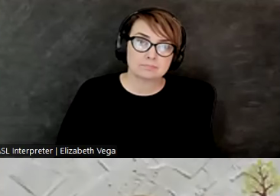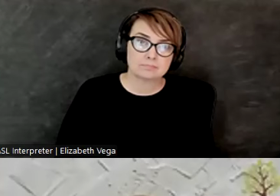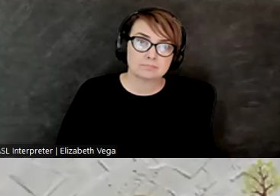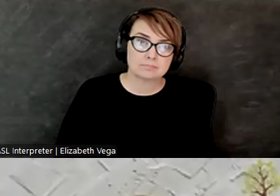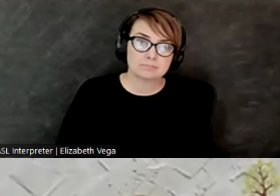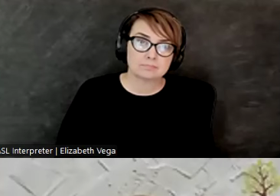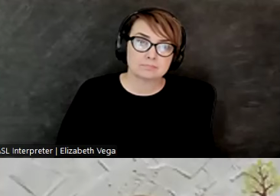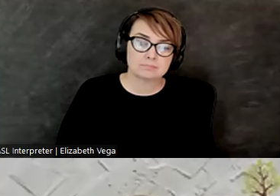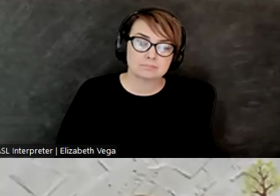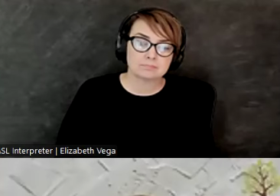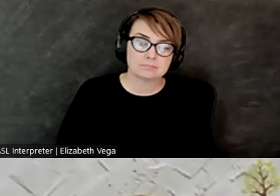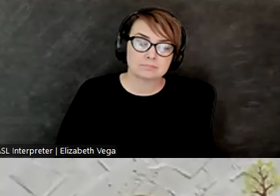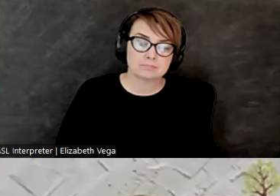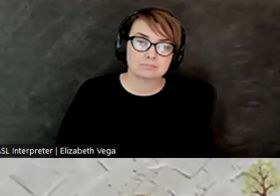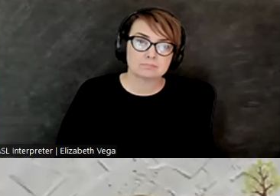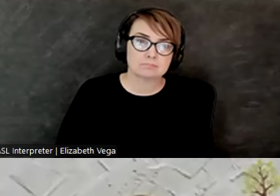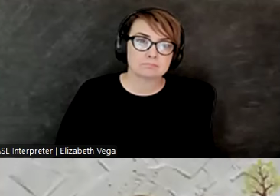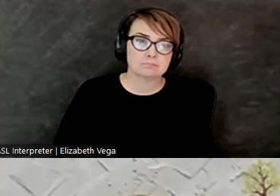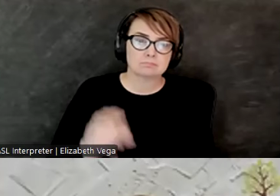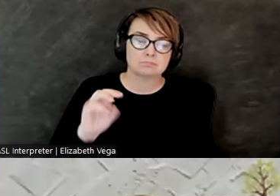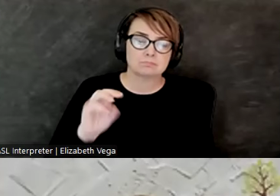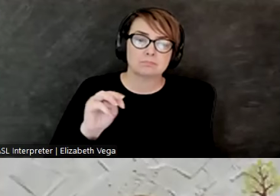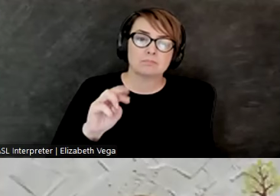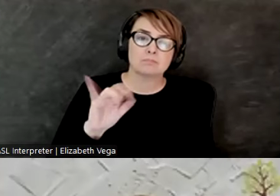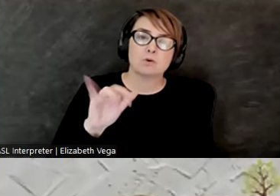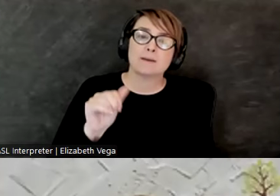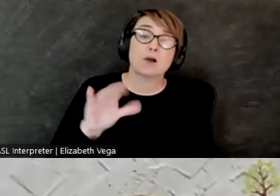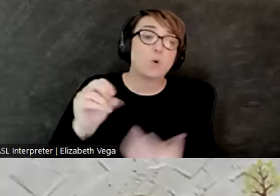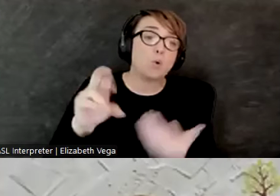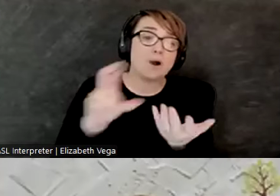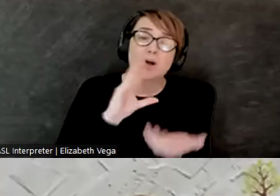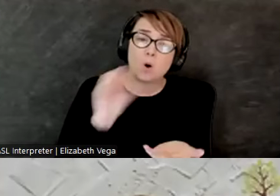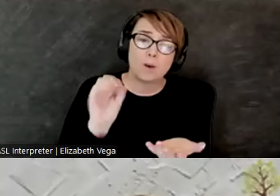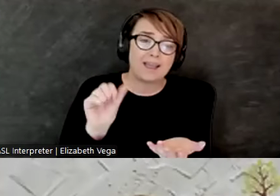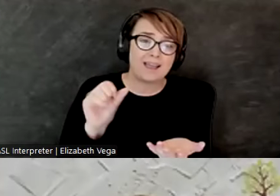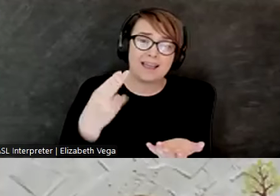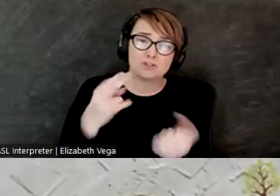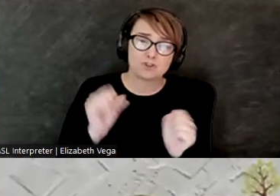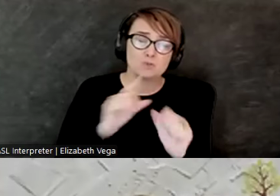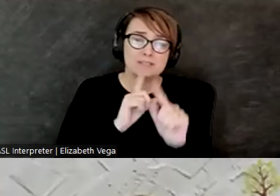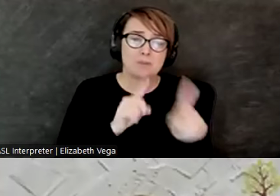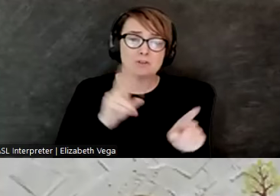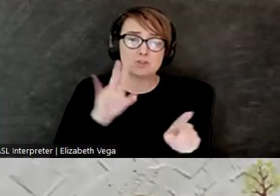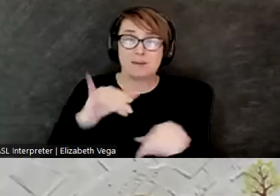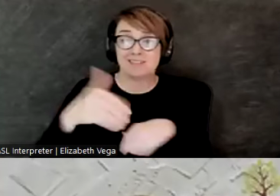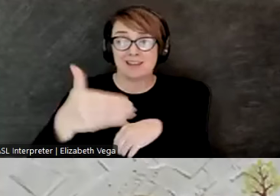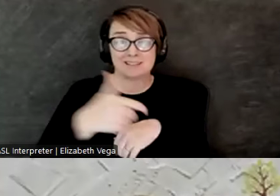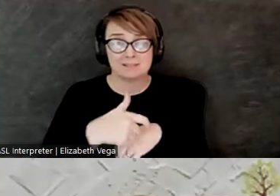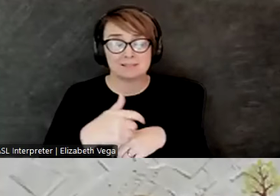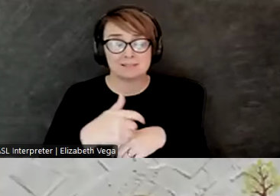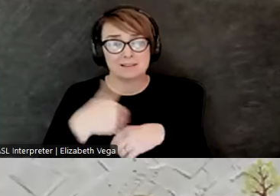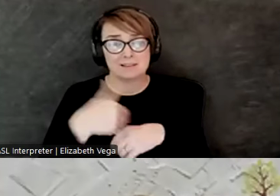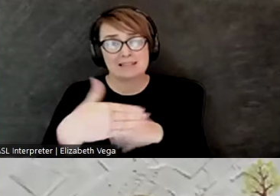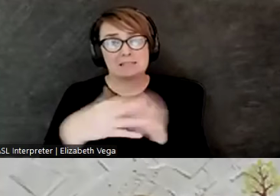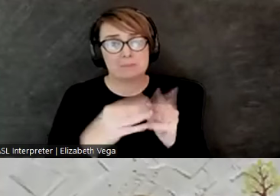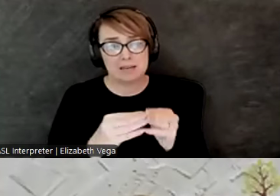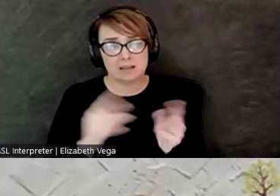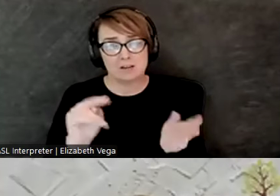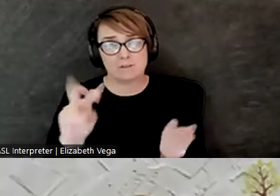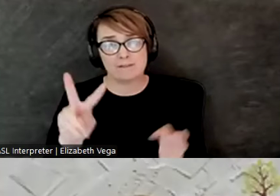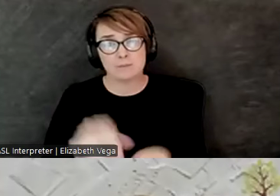Or it could be something that OAH could respond to by the next meeting, which is in